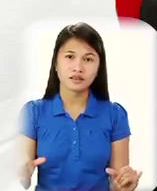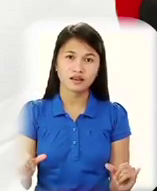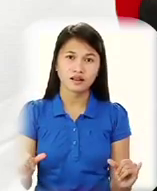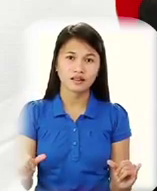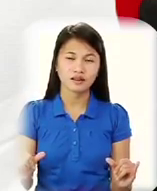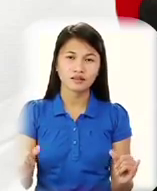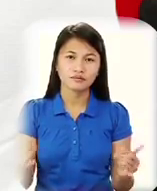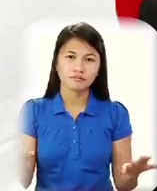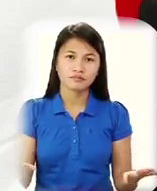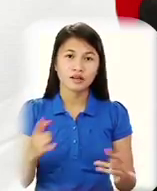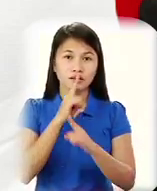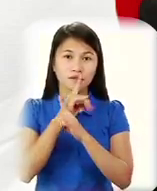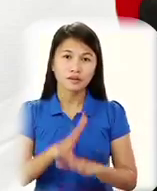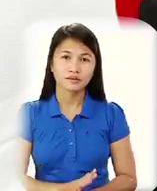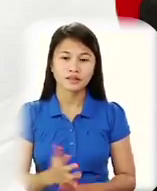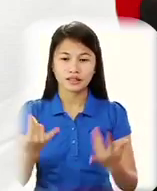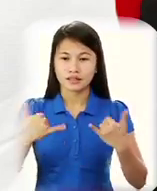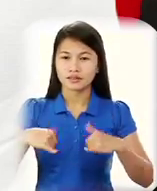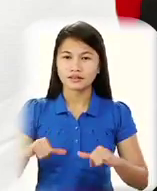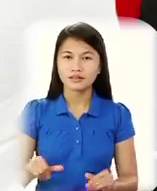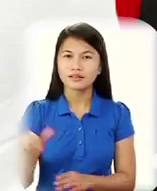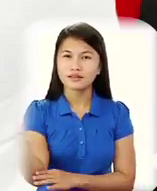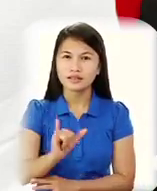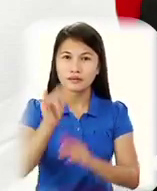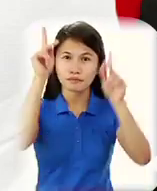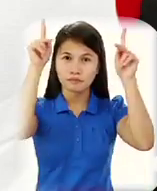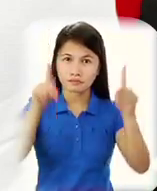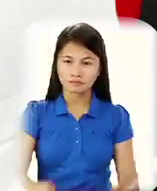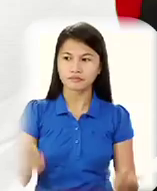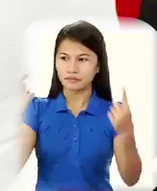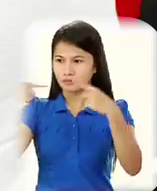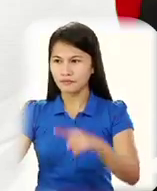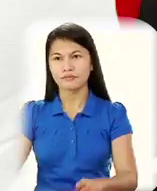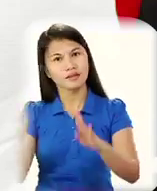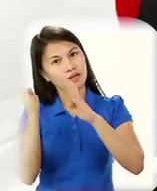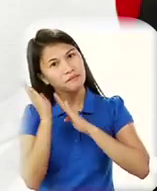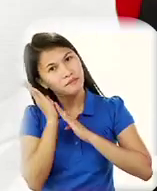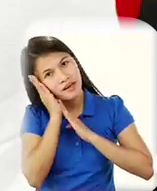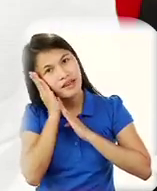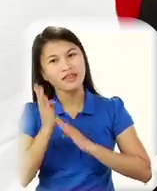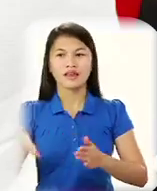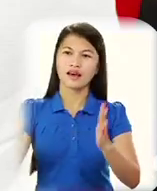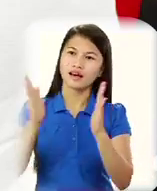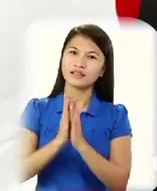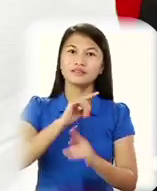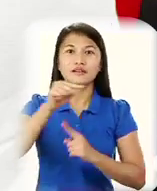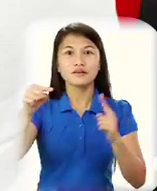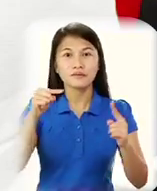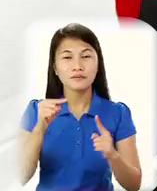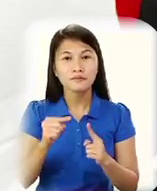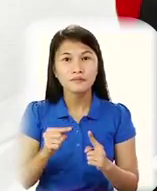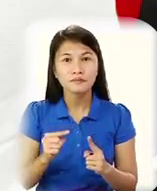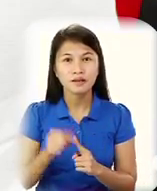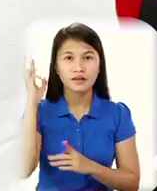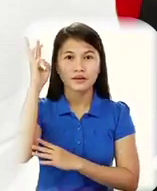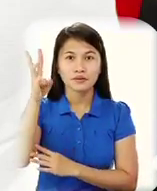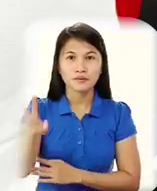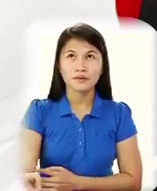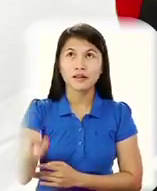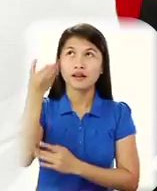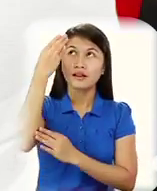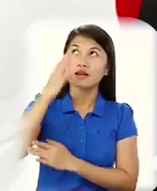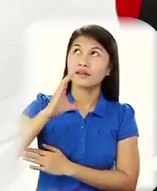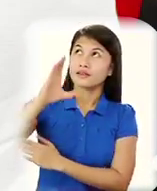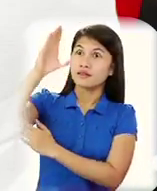still restless. You are like a person going to bed asking, "When will